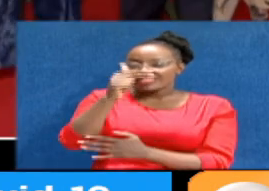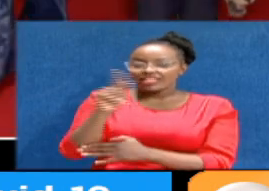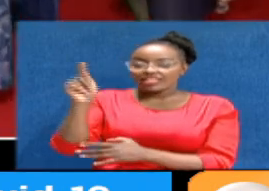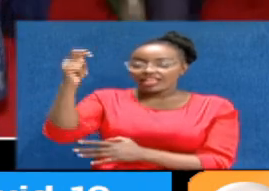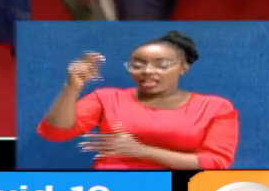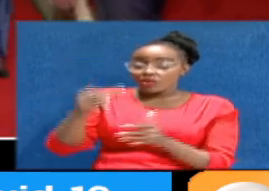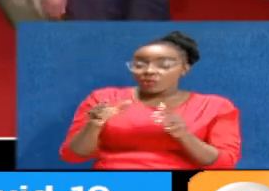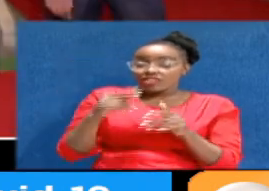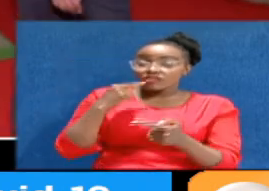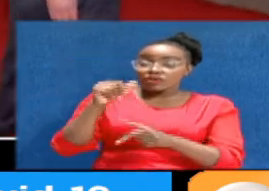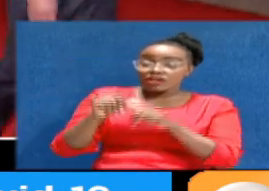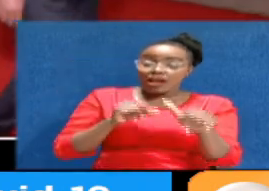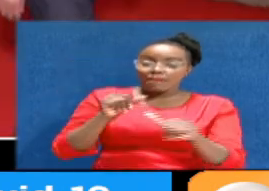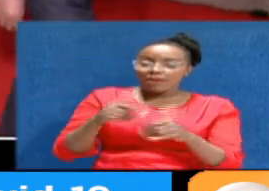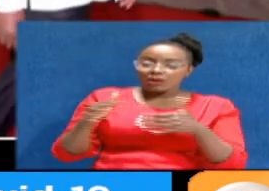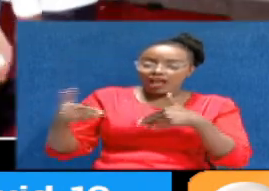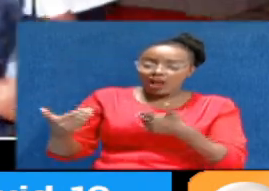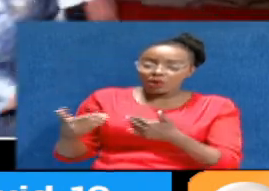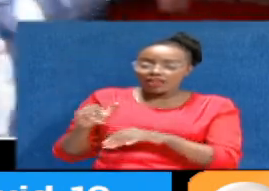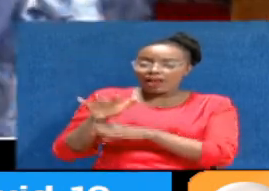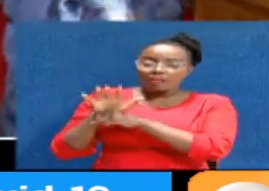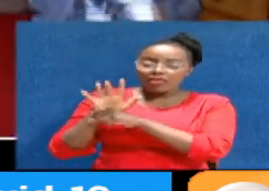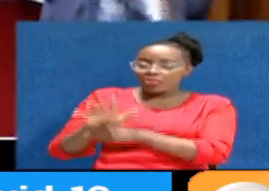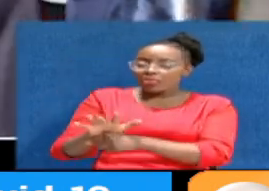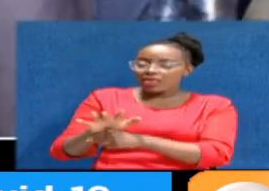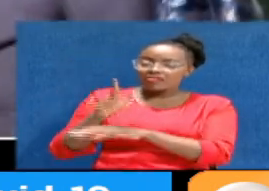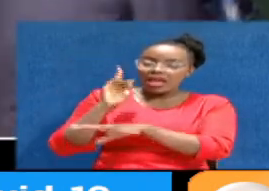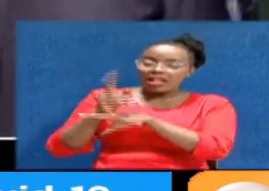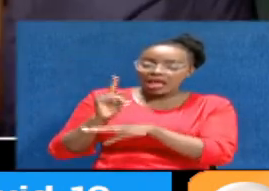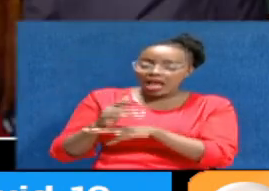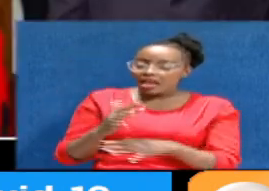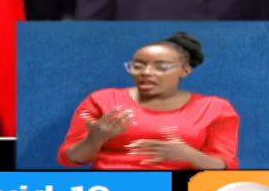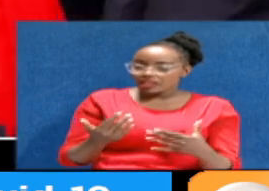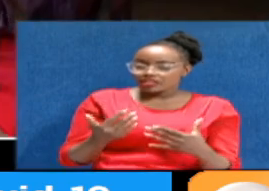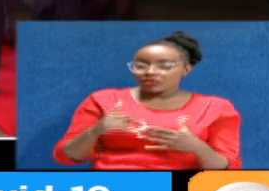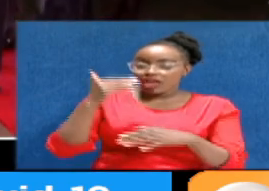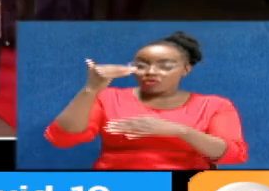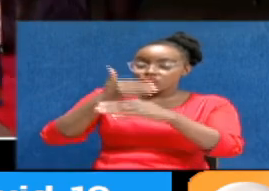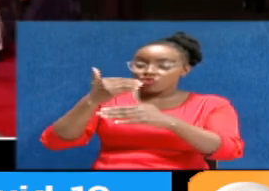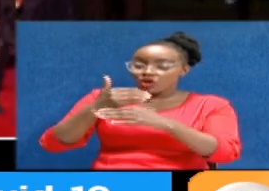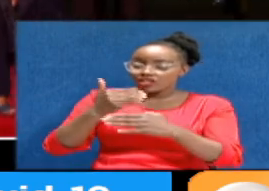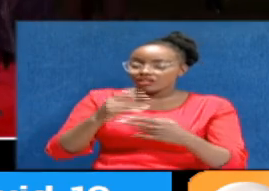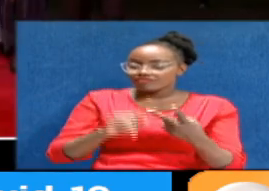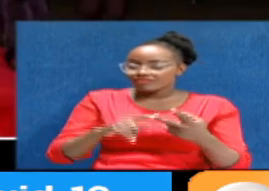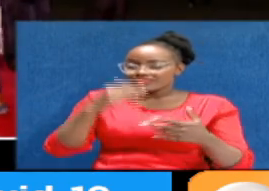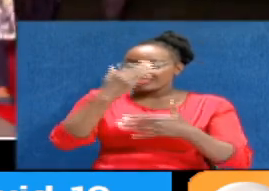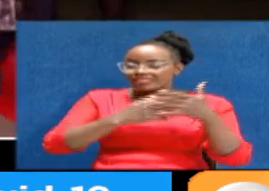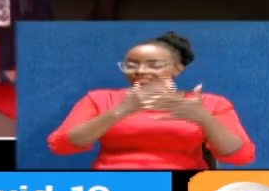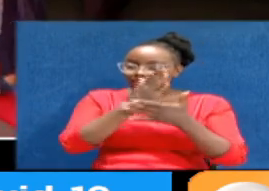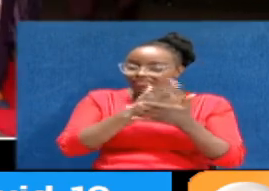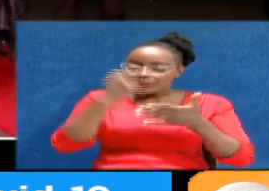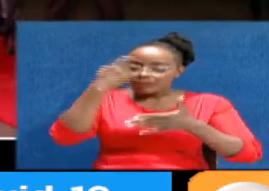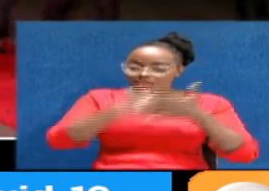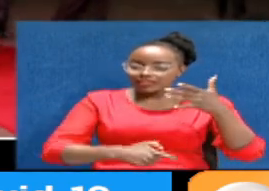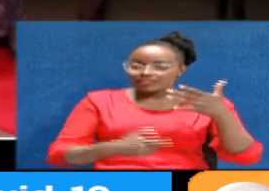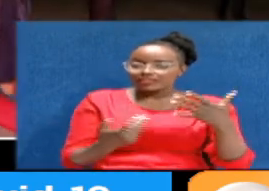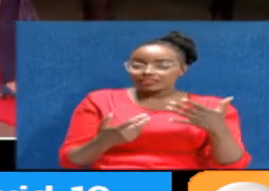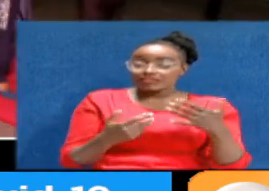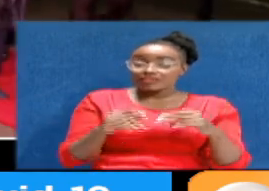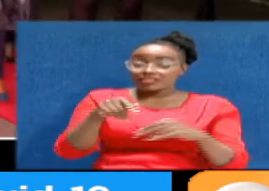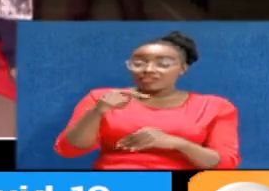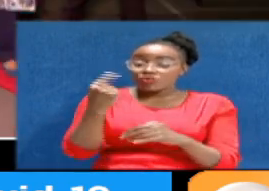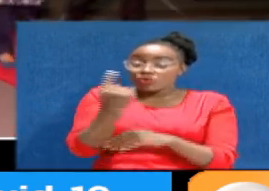you, they keep talking about harassment at the border, some tariffs and everything else. And so